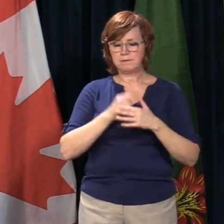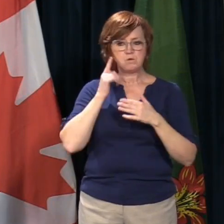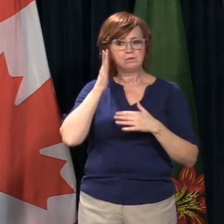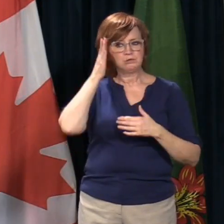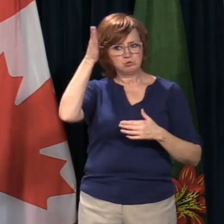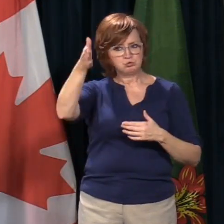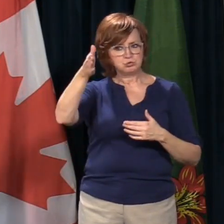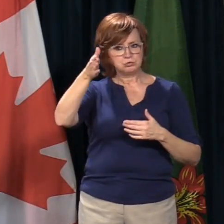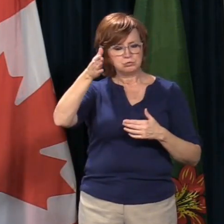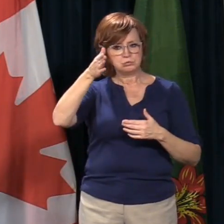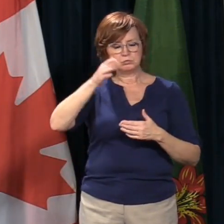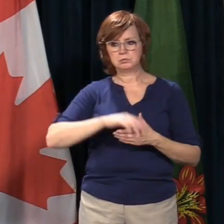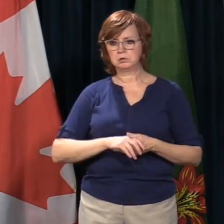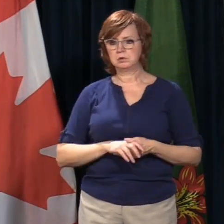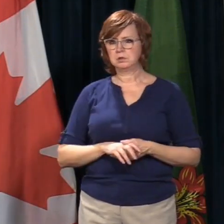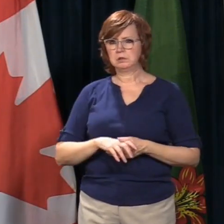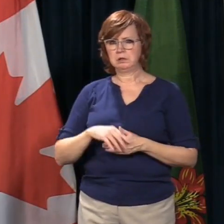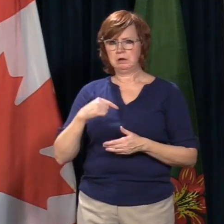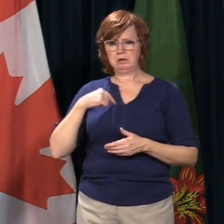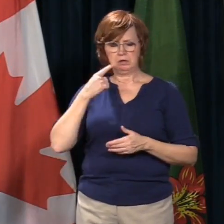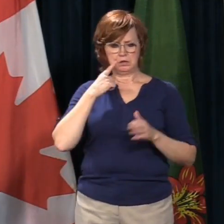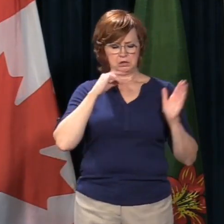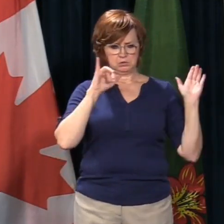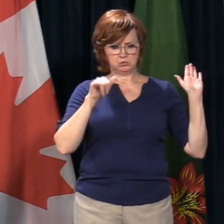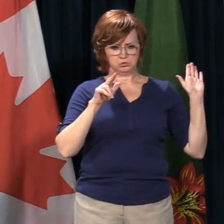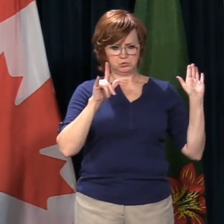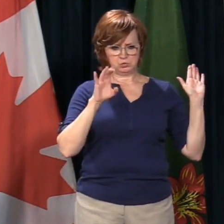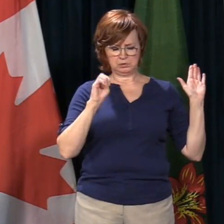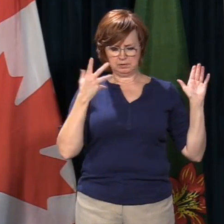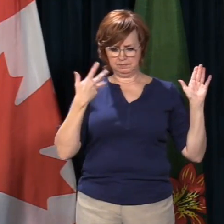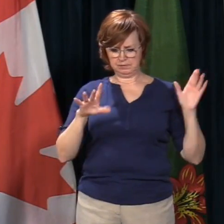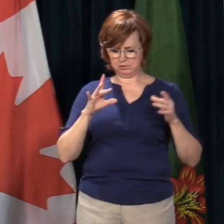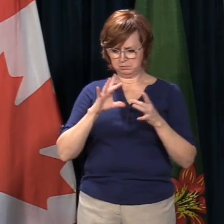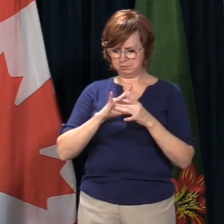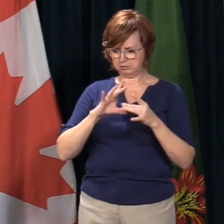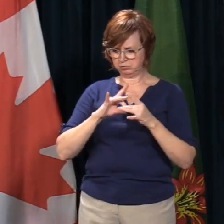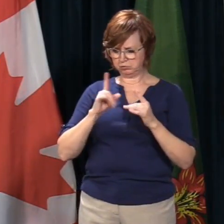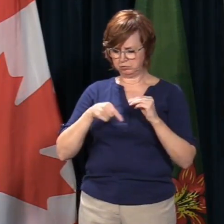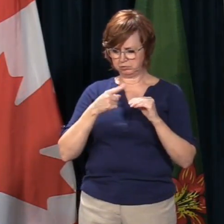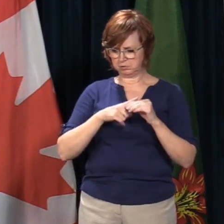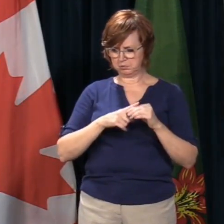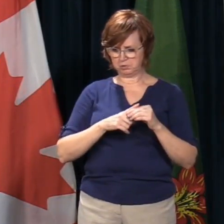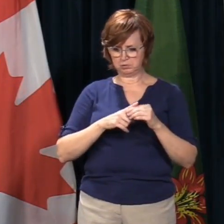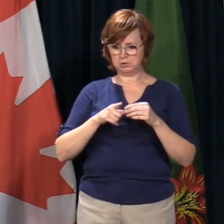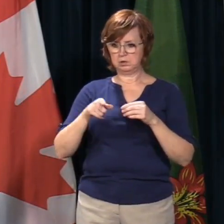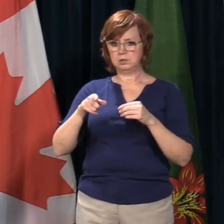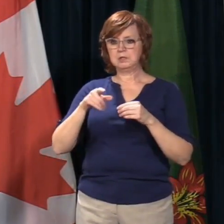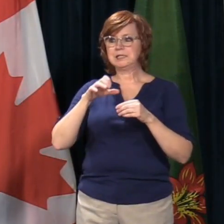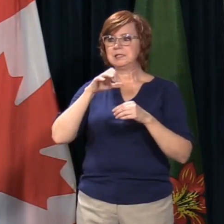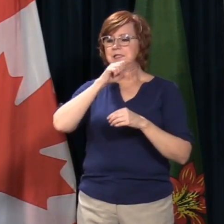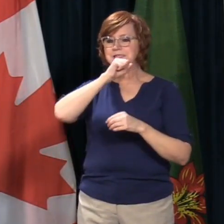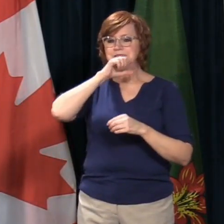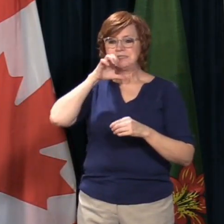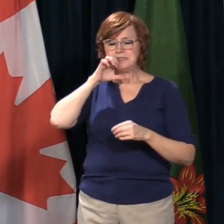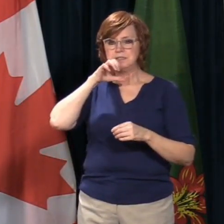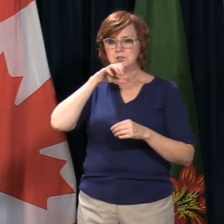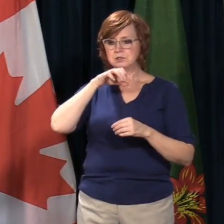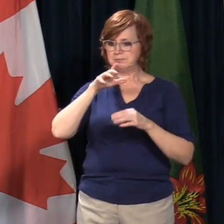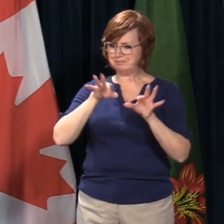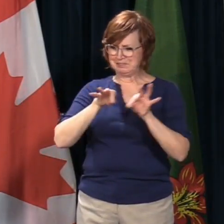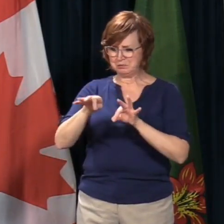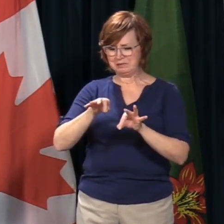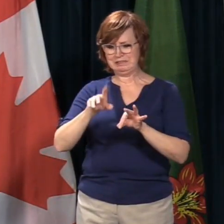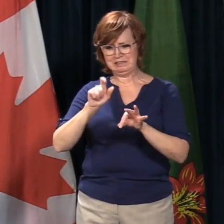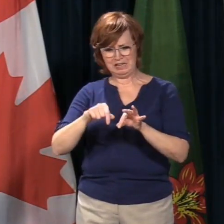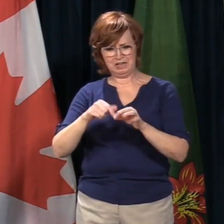to, I think Julie touched a little bit on this with respect to how we're communicating to seniors around the importance of physical